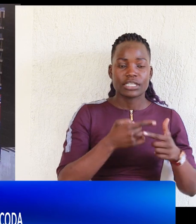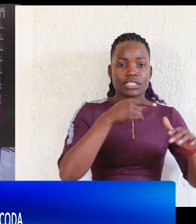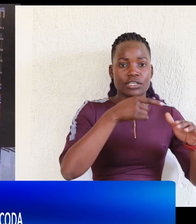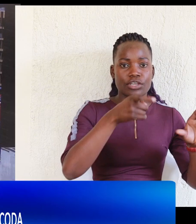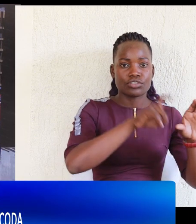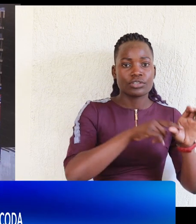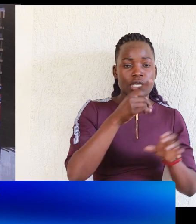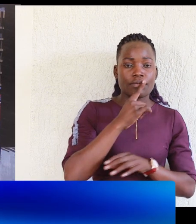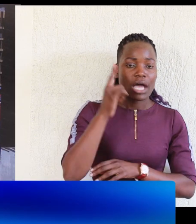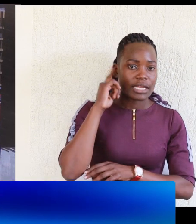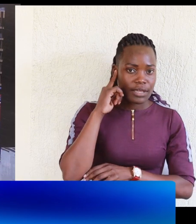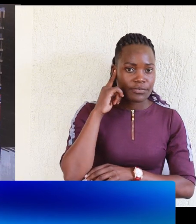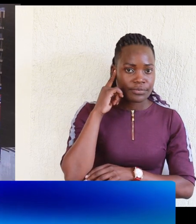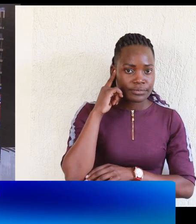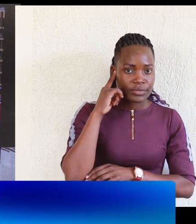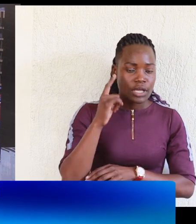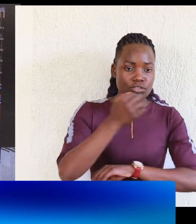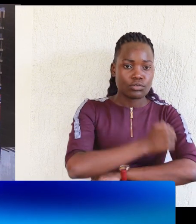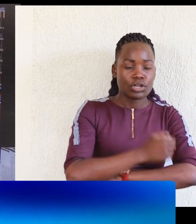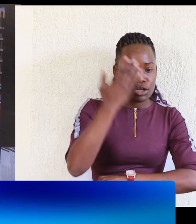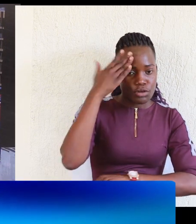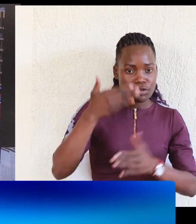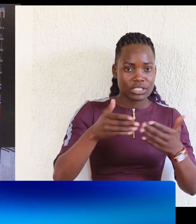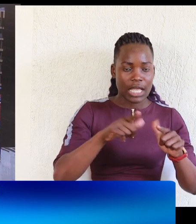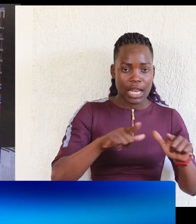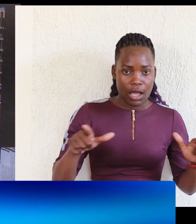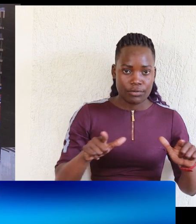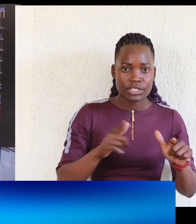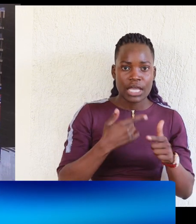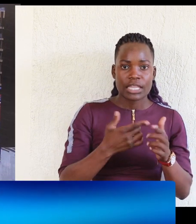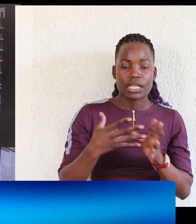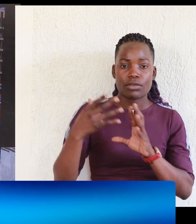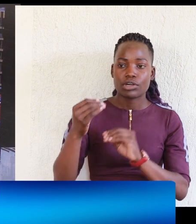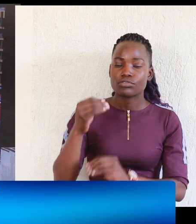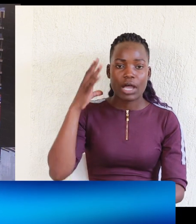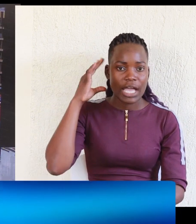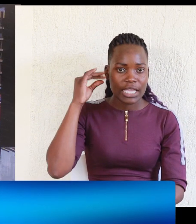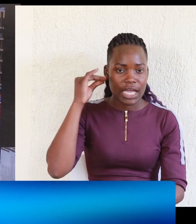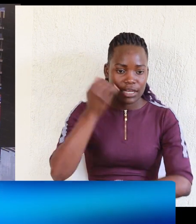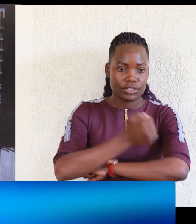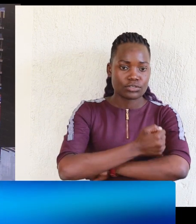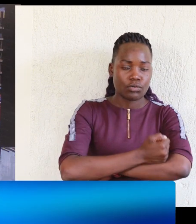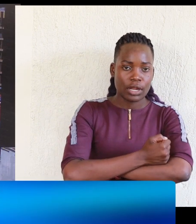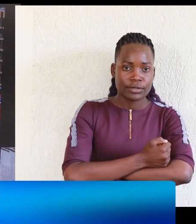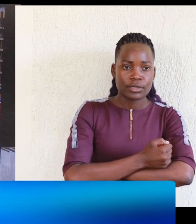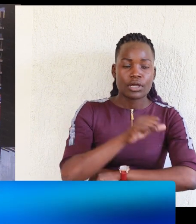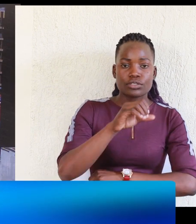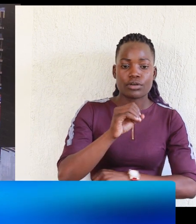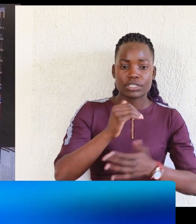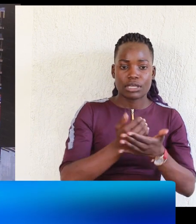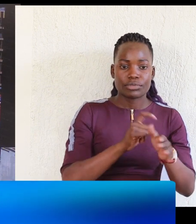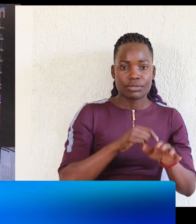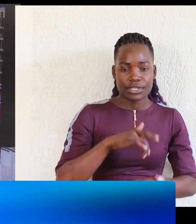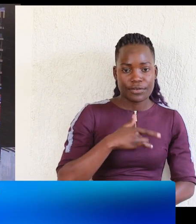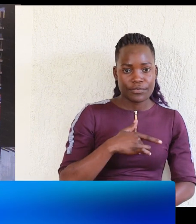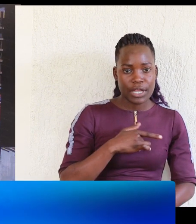school. She doesn't know sign language herself. And through her course of learning, she had to go to a hearing school, but sleeps in a deaf school. So at times